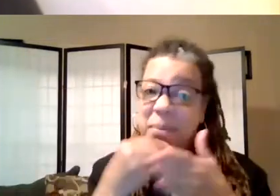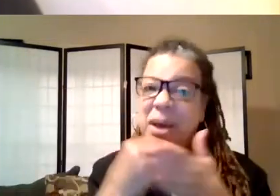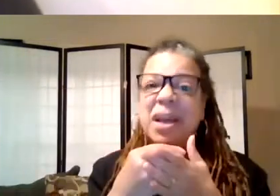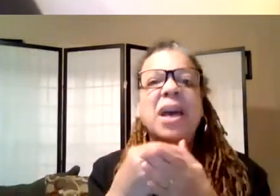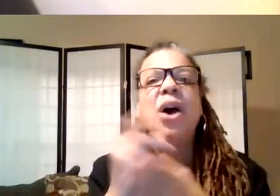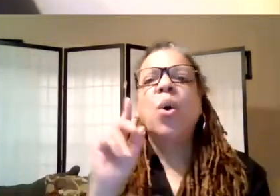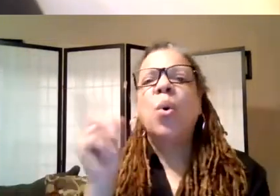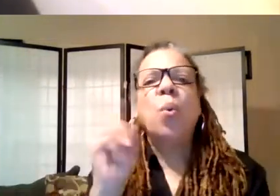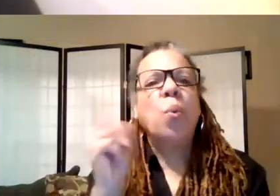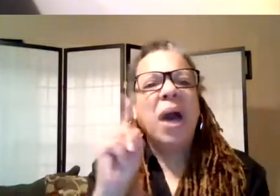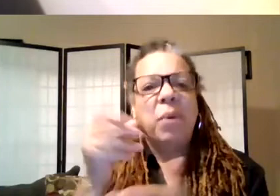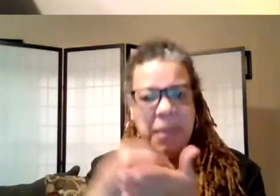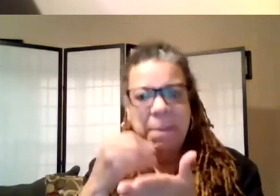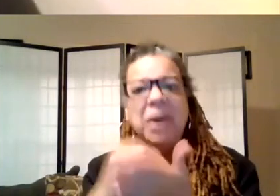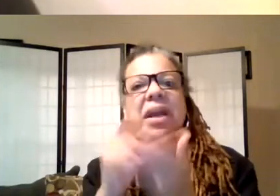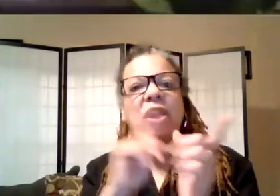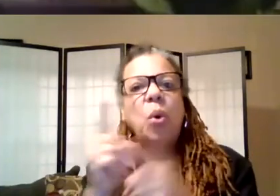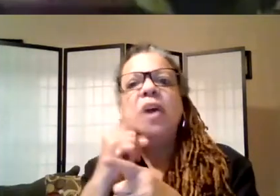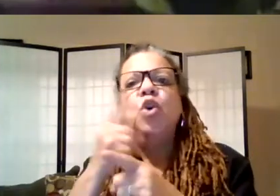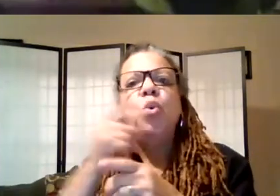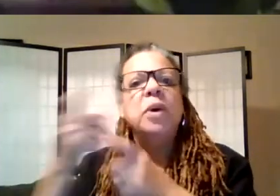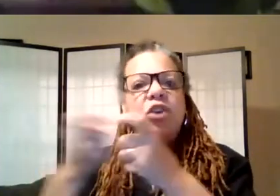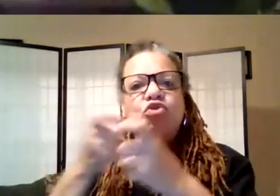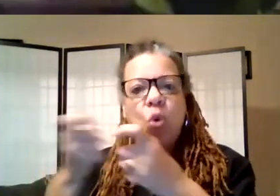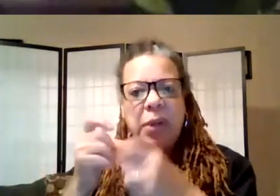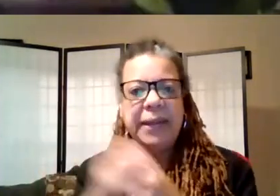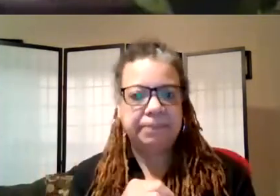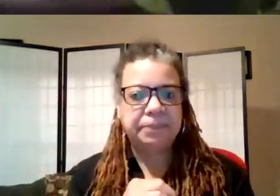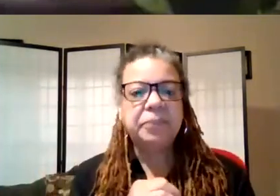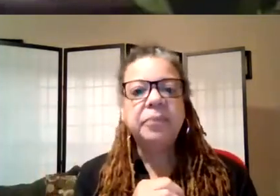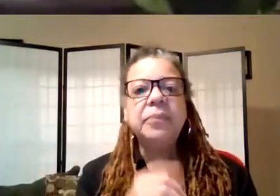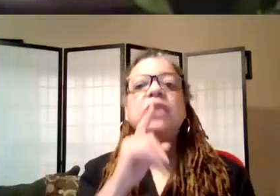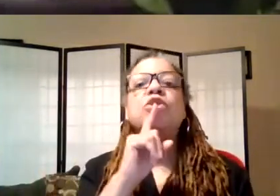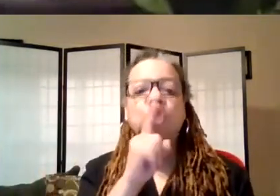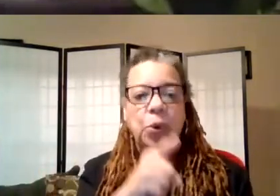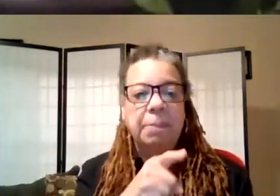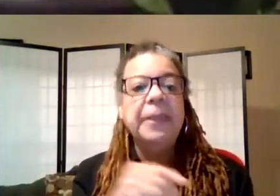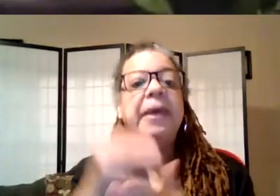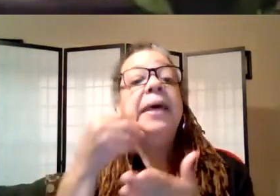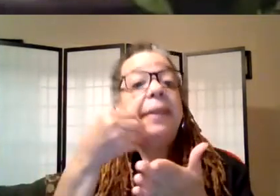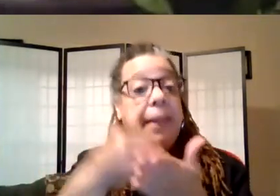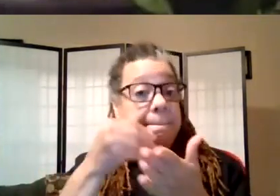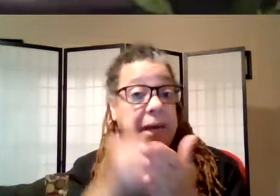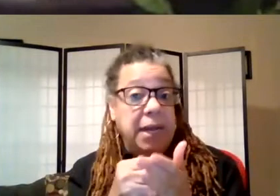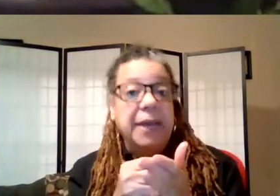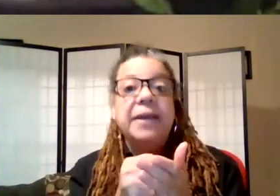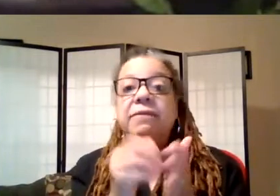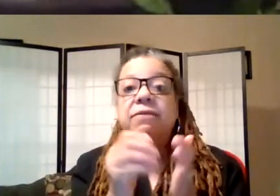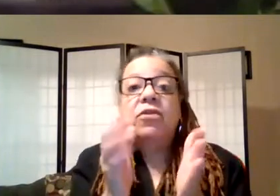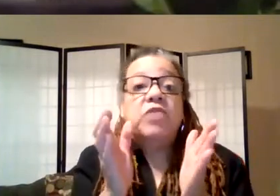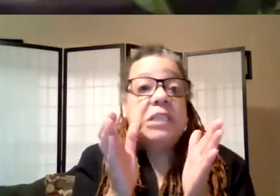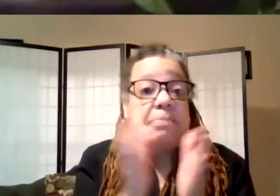would go and who would manage it? Sure. So the monies are going to be derived from a small